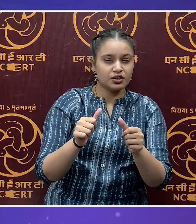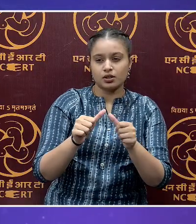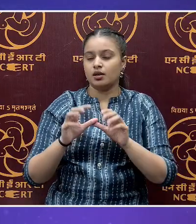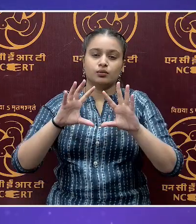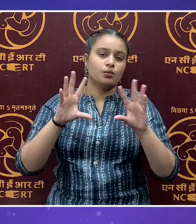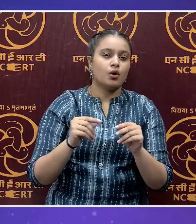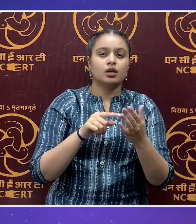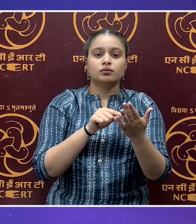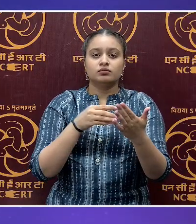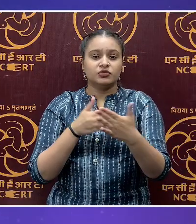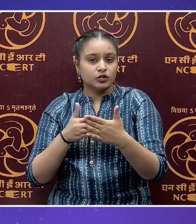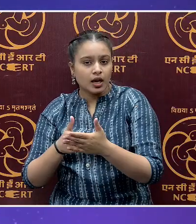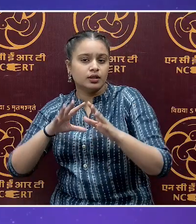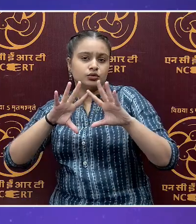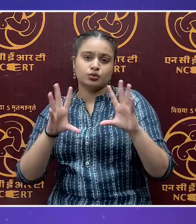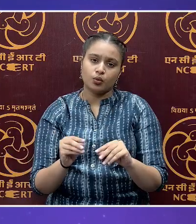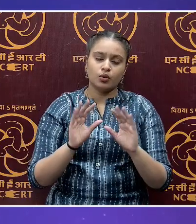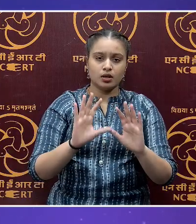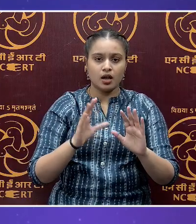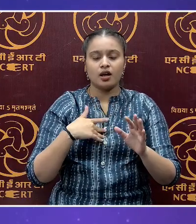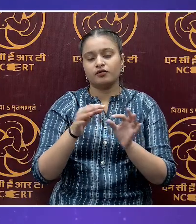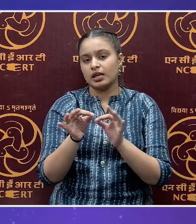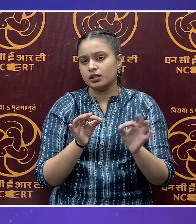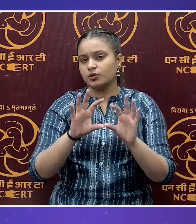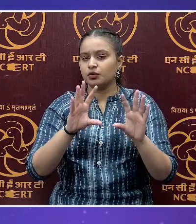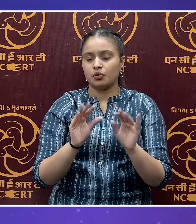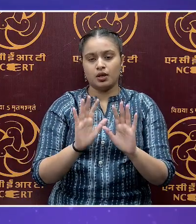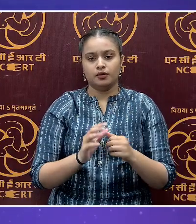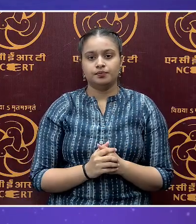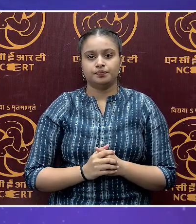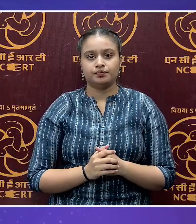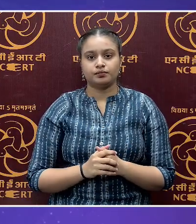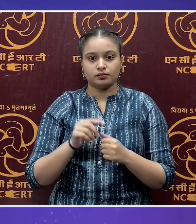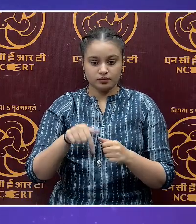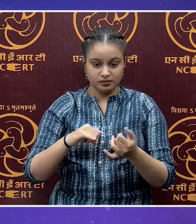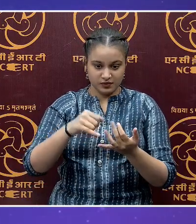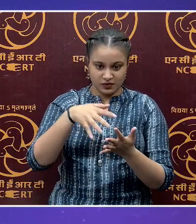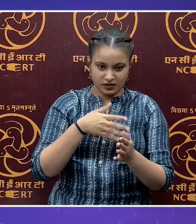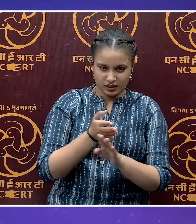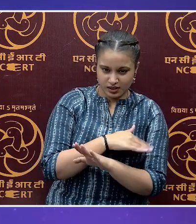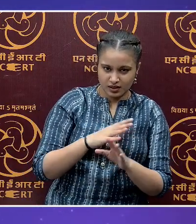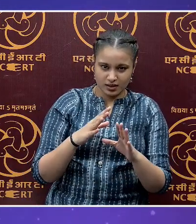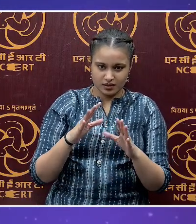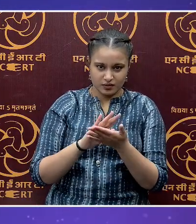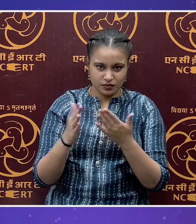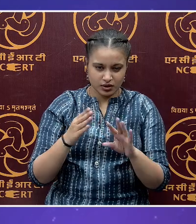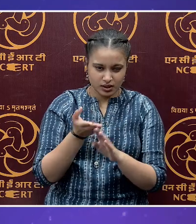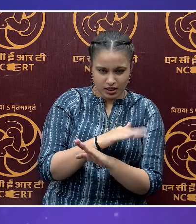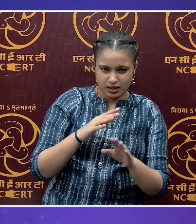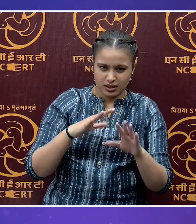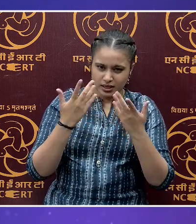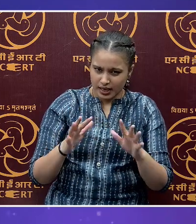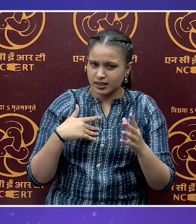they're facing, they can come up. We'll have the demonstration and everything. Now, ma'am, sir, before I close, anything that you would like to say probably?